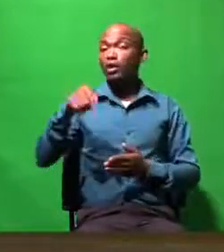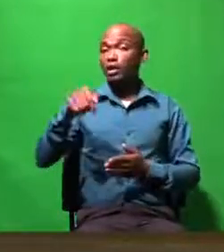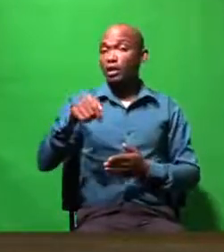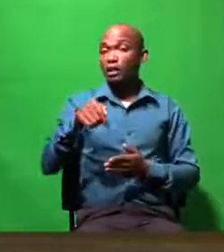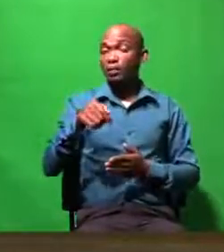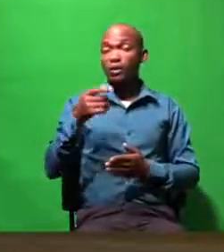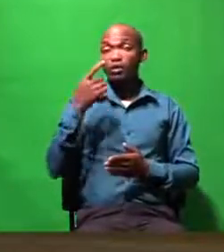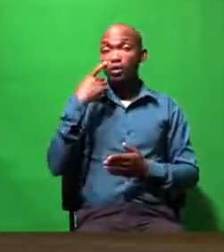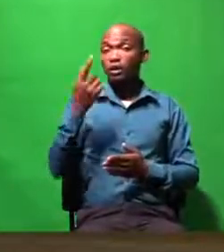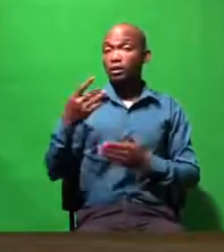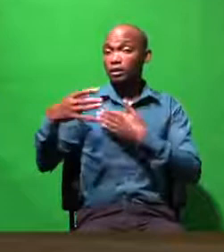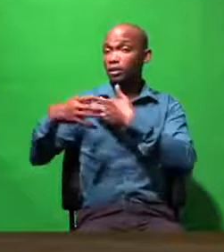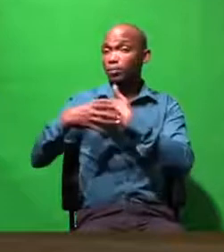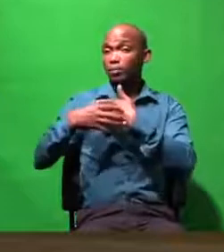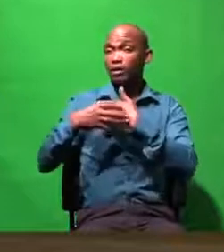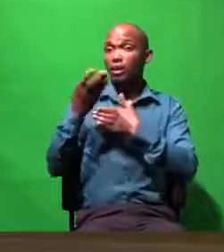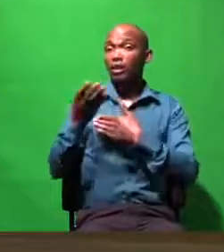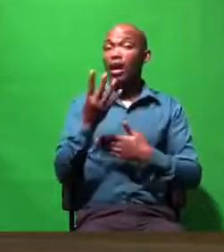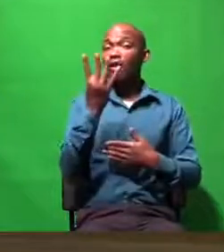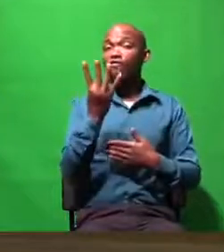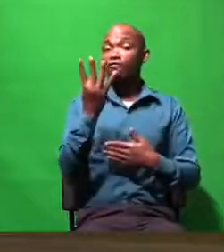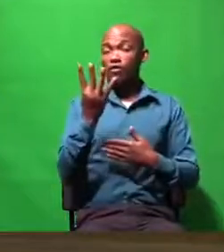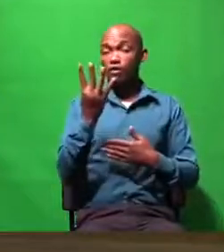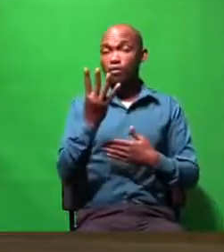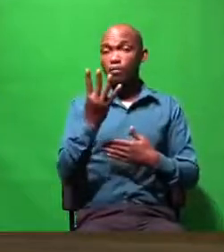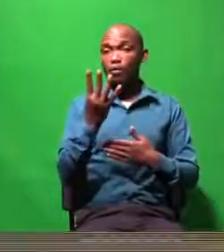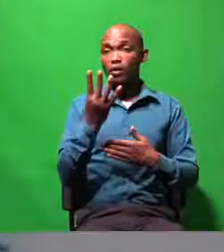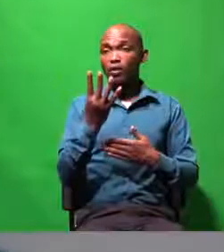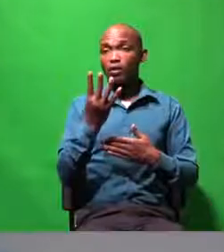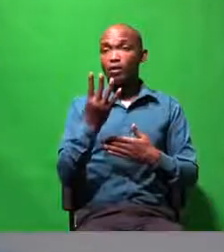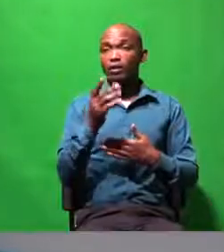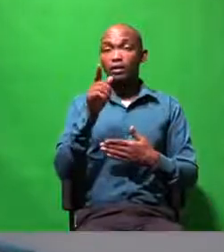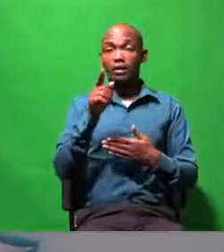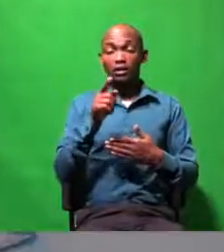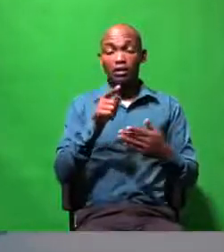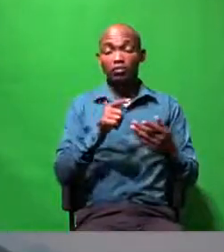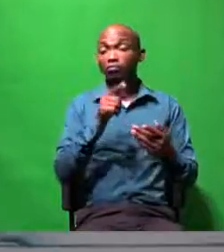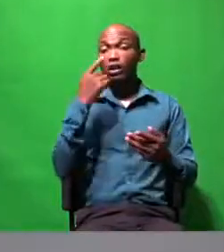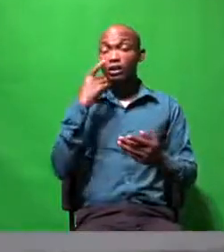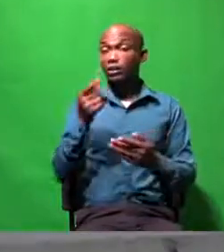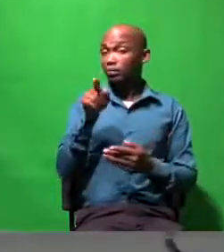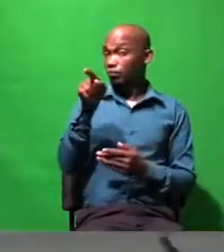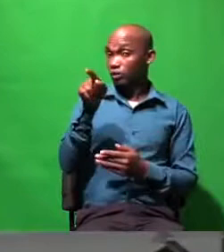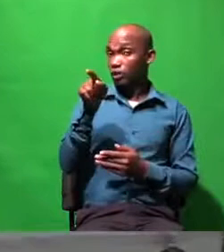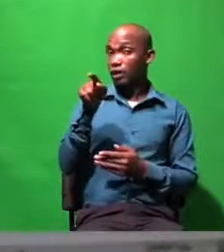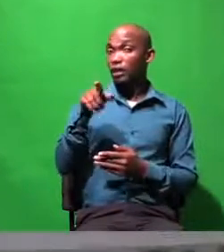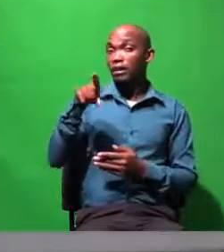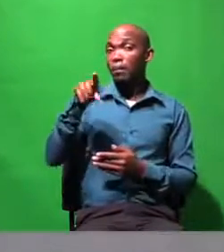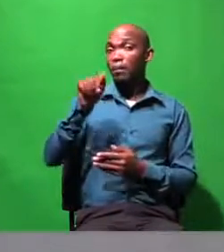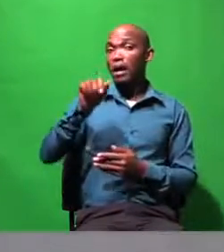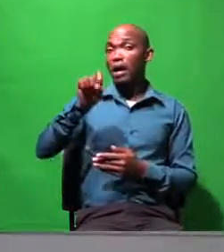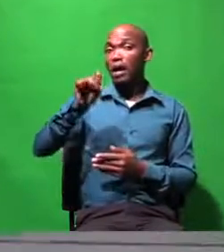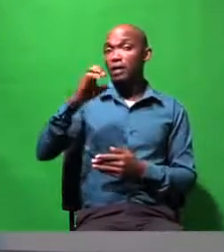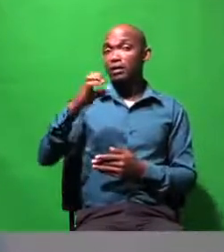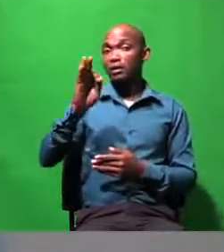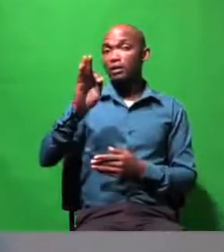is a major four ocean. This one, this location is a Pacific,